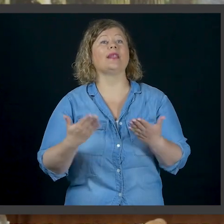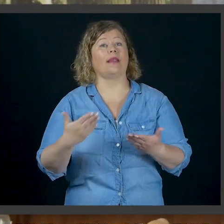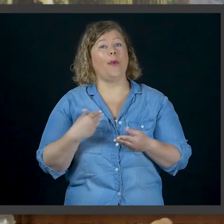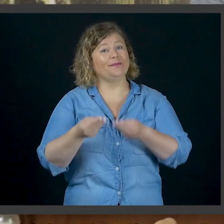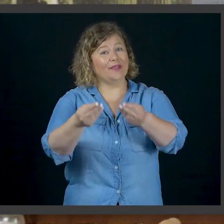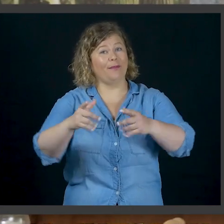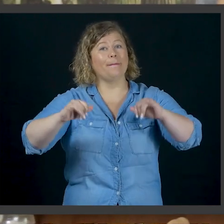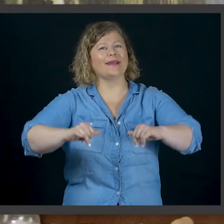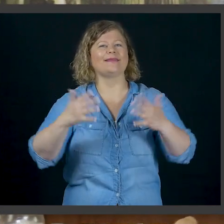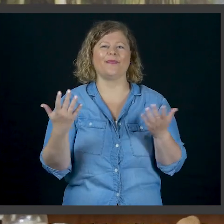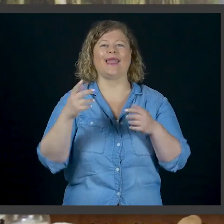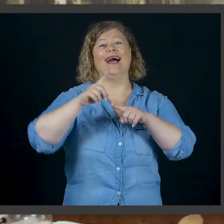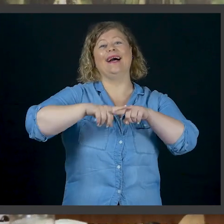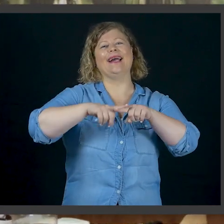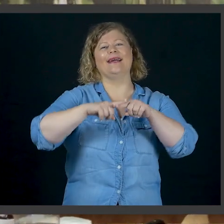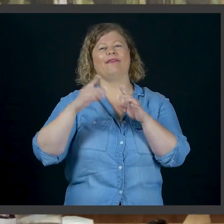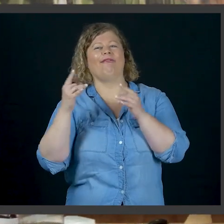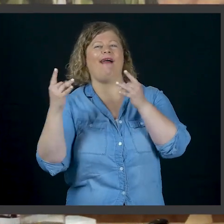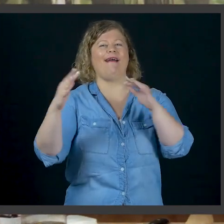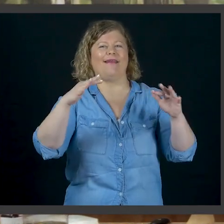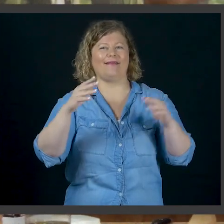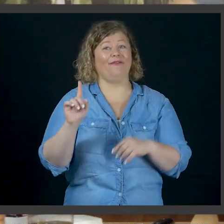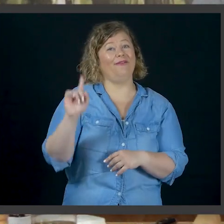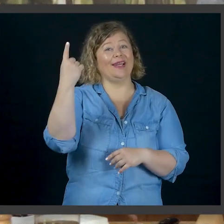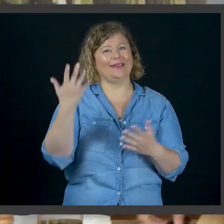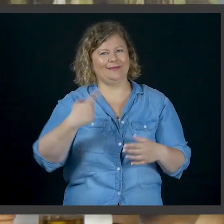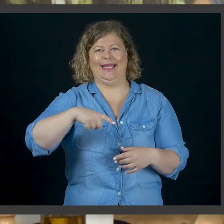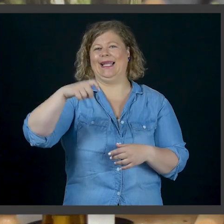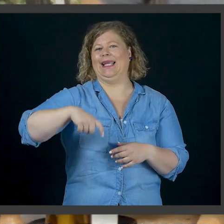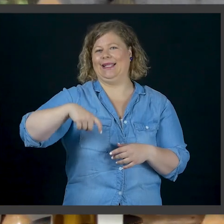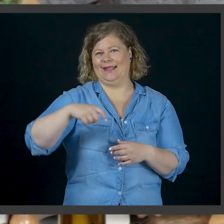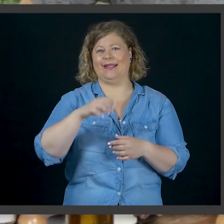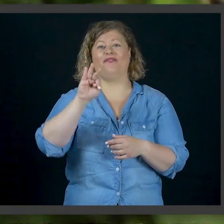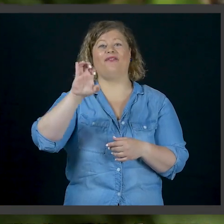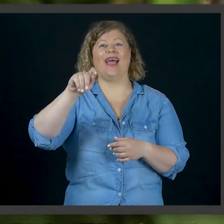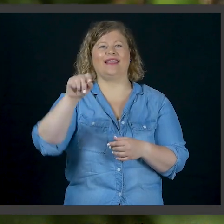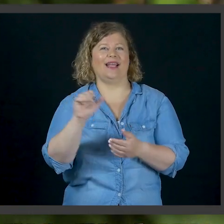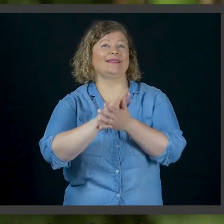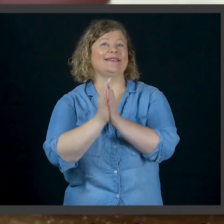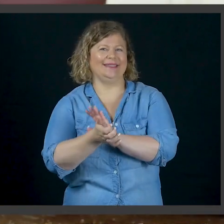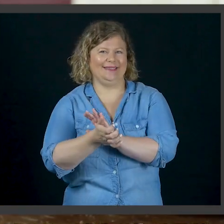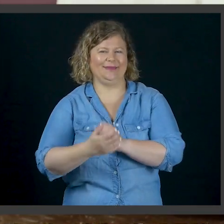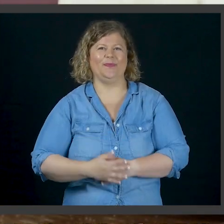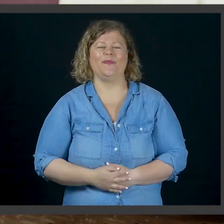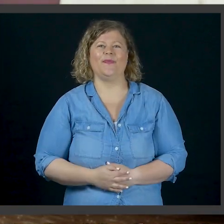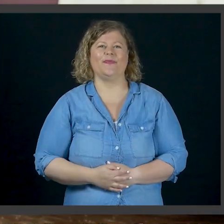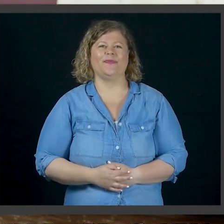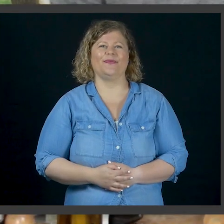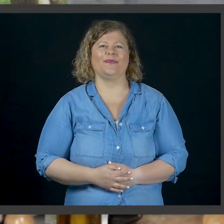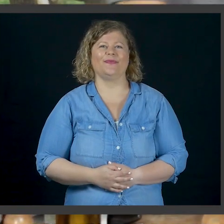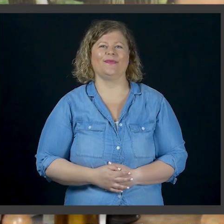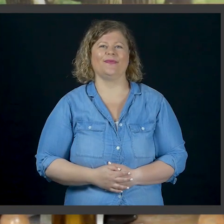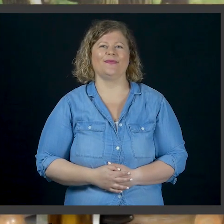Now I will give this pizza a Greek flair. First of all, we need some feta cheese.